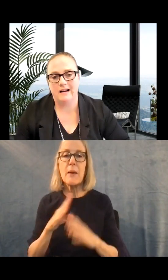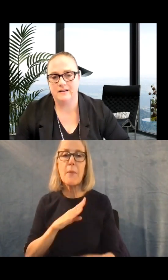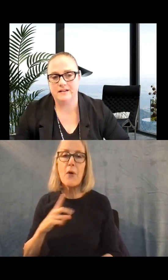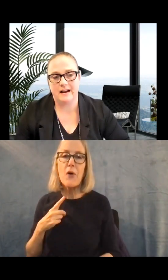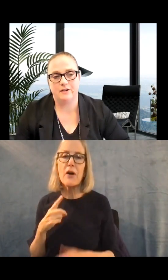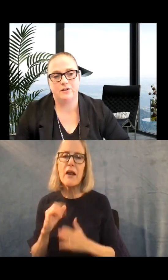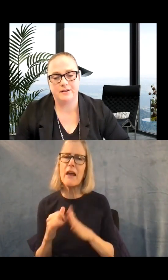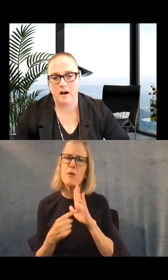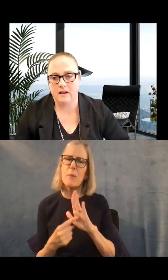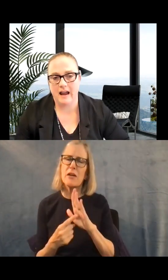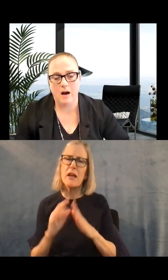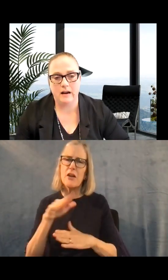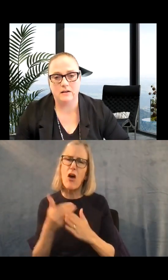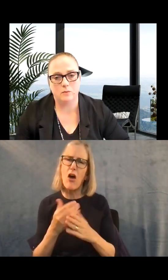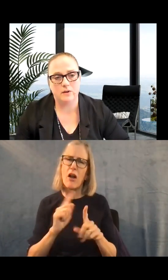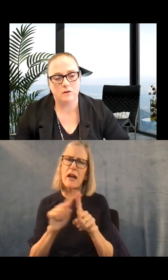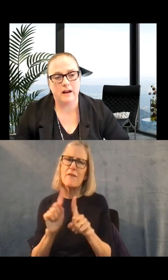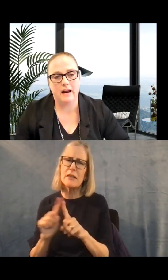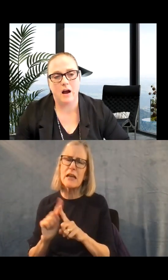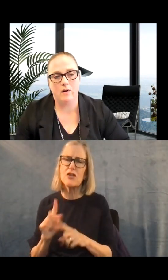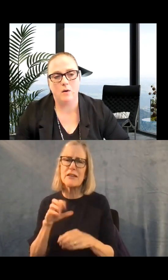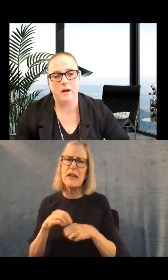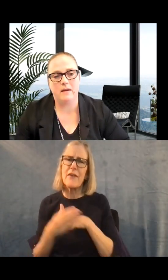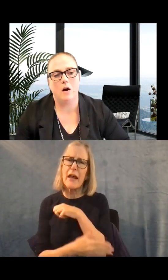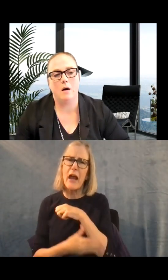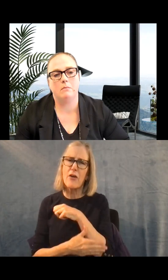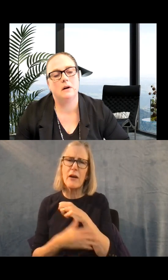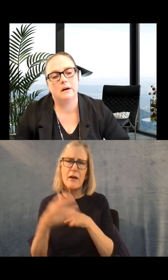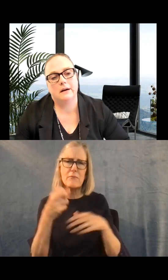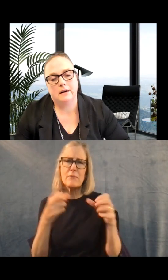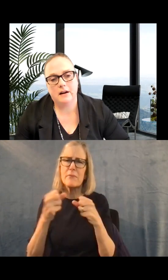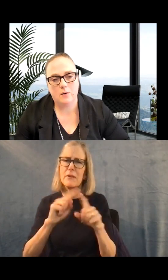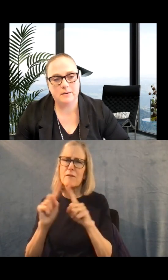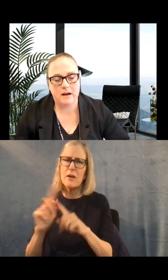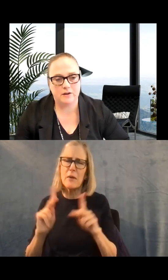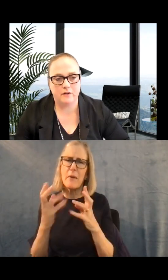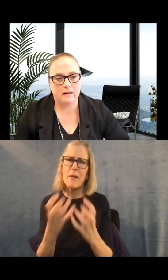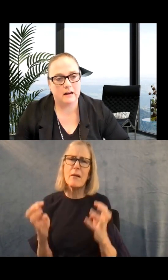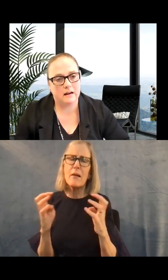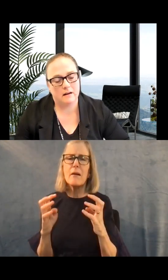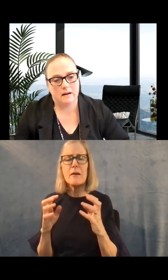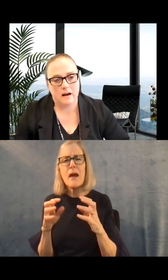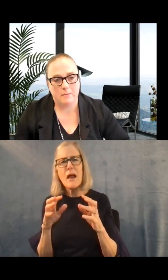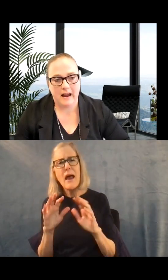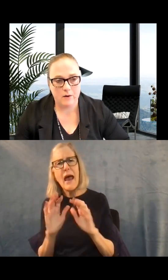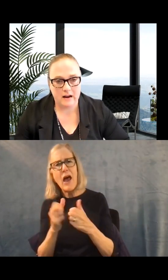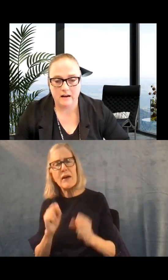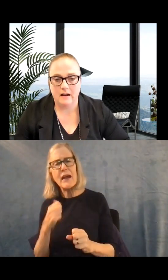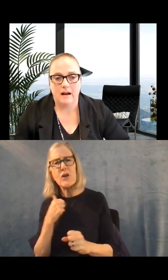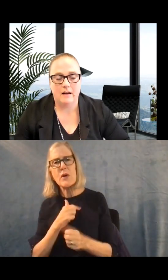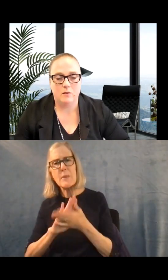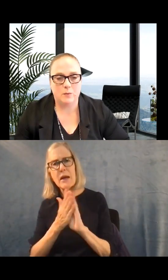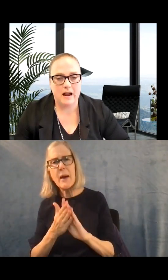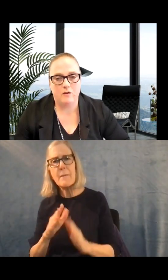all kinds of sectors of the county to really look at how can we become, a dementia-friendly